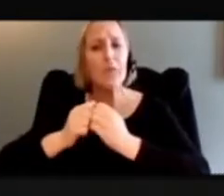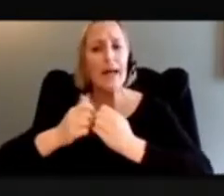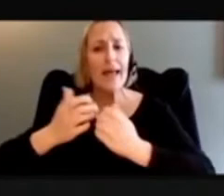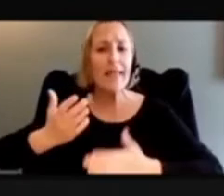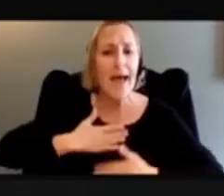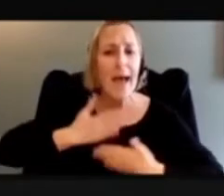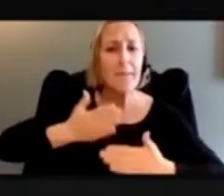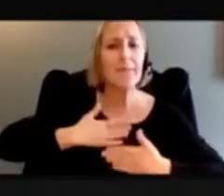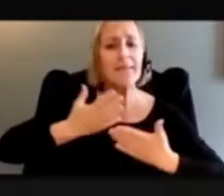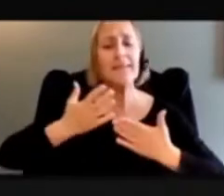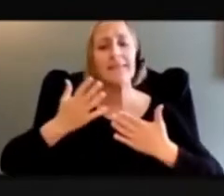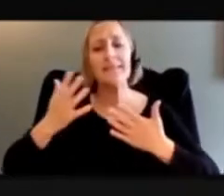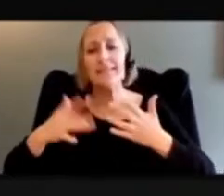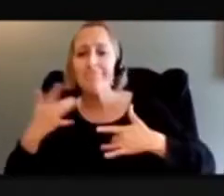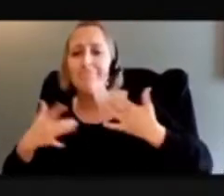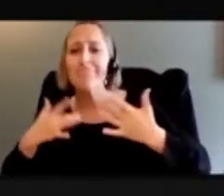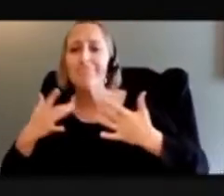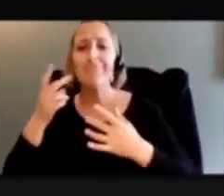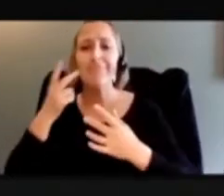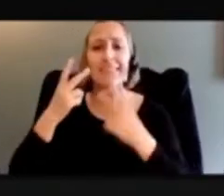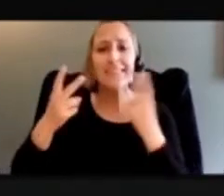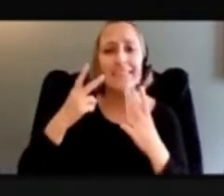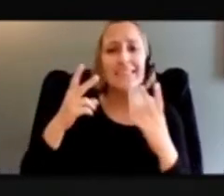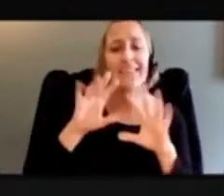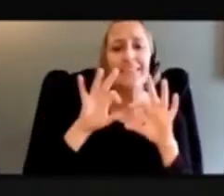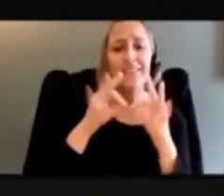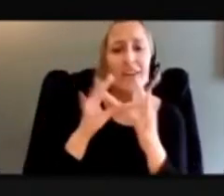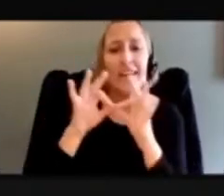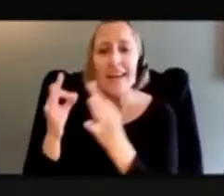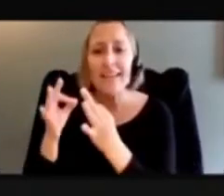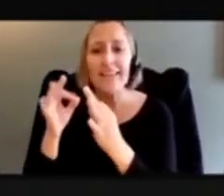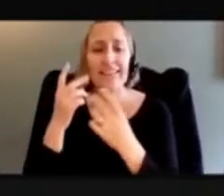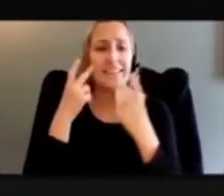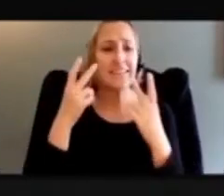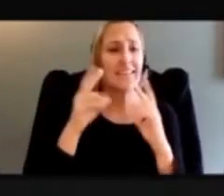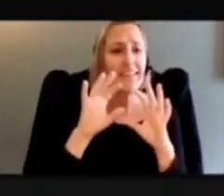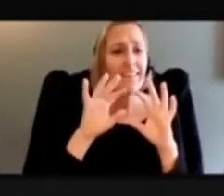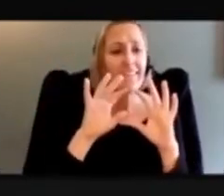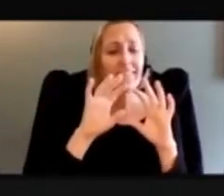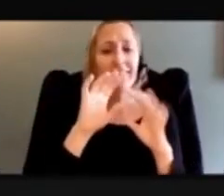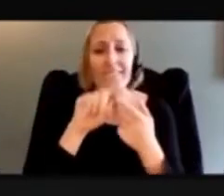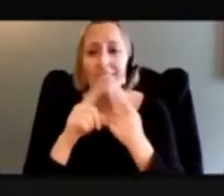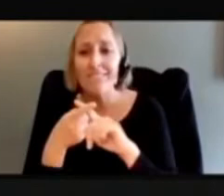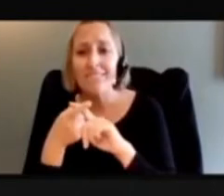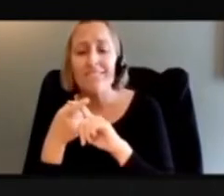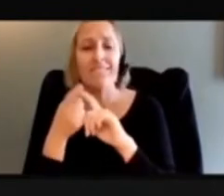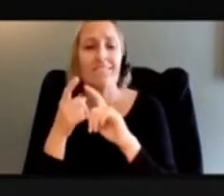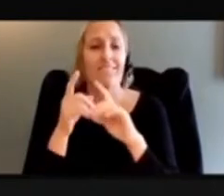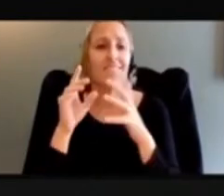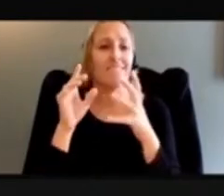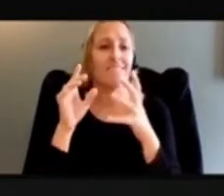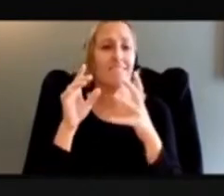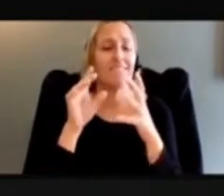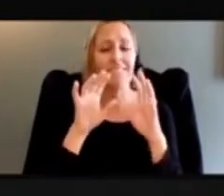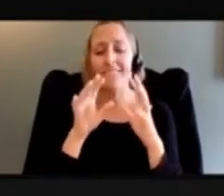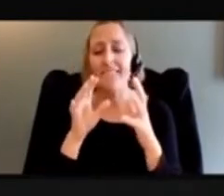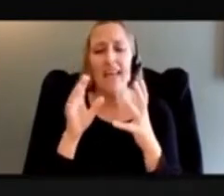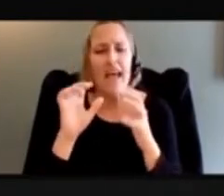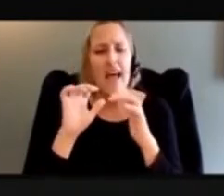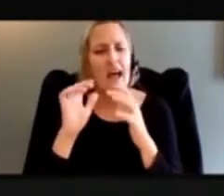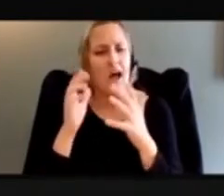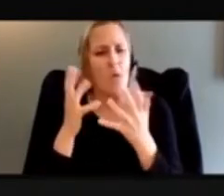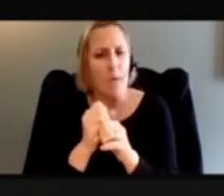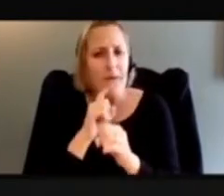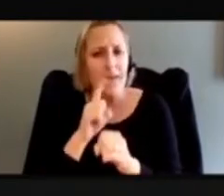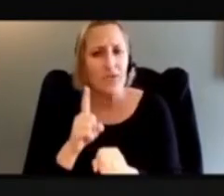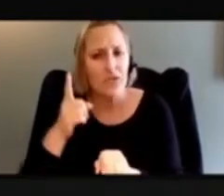and family and coworkers, and not forget? How do we hold on to the lessons learned and